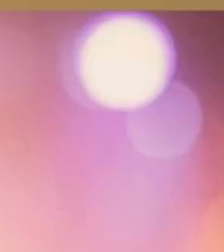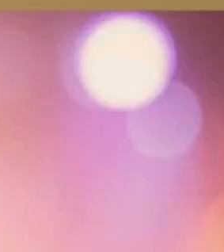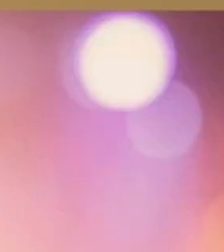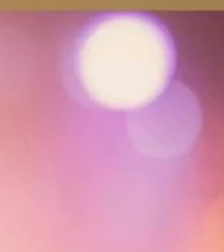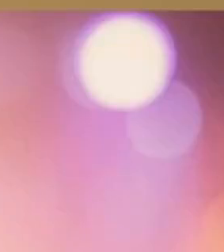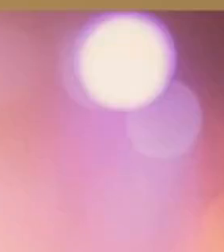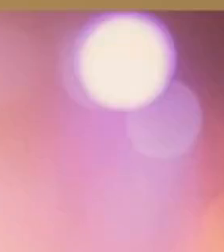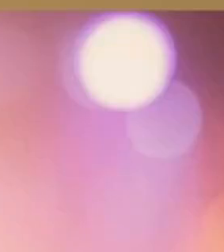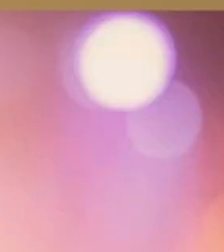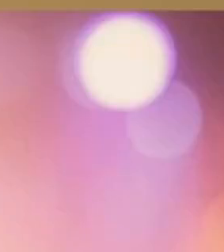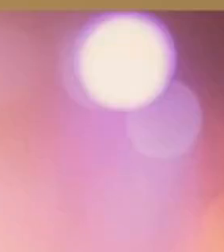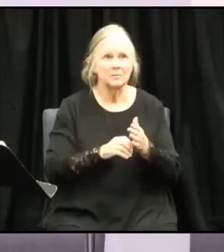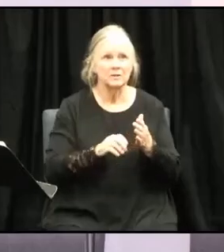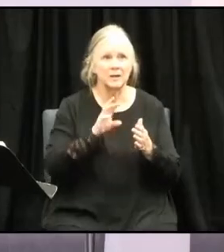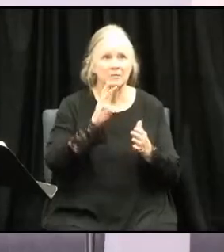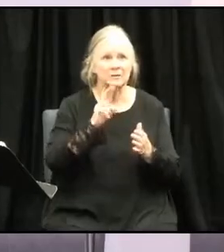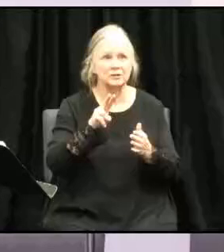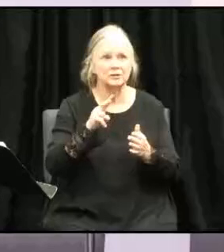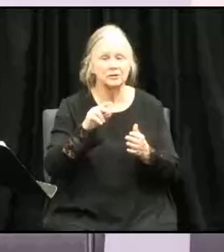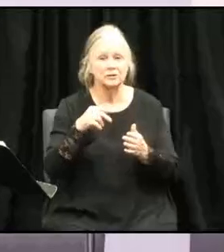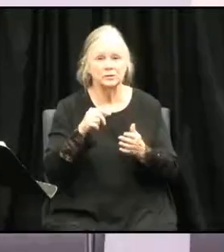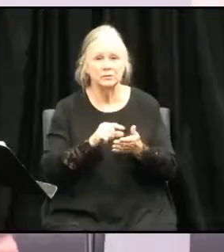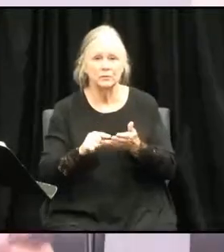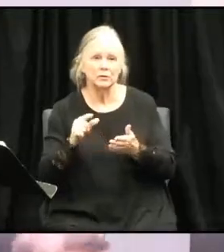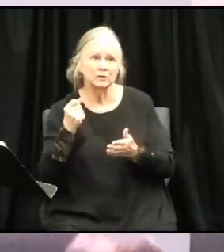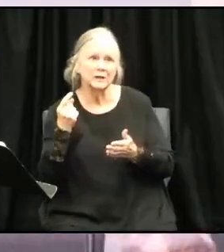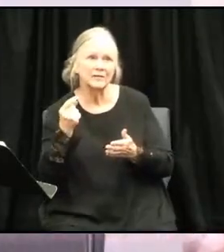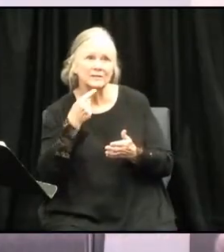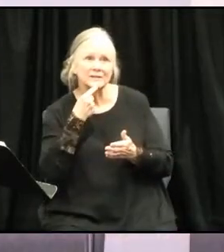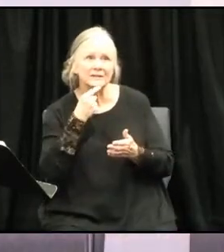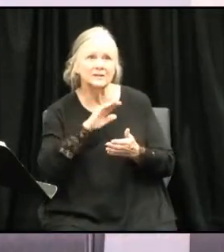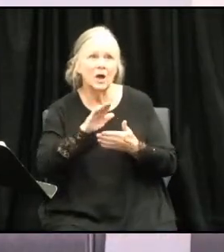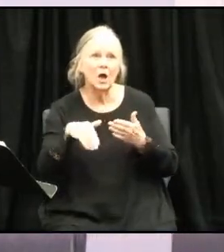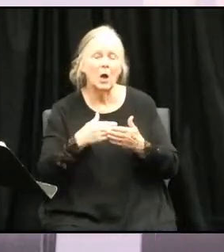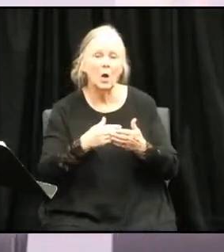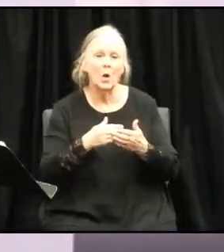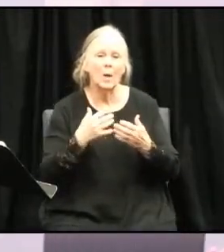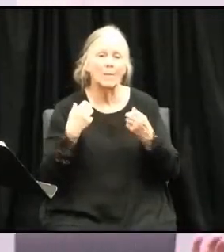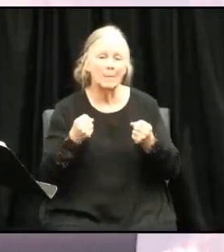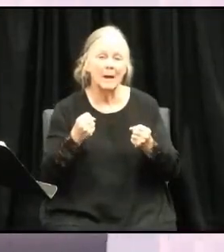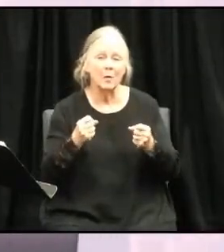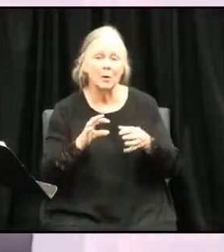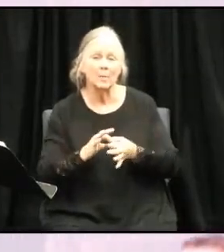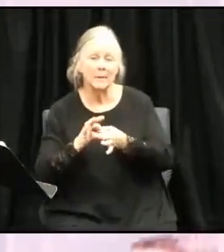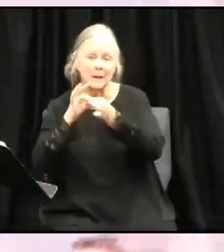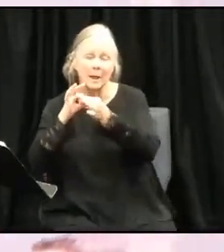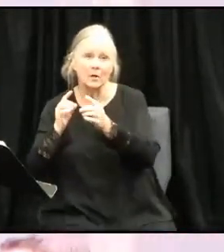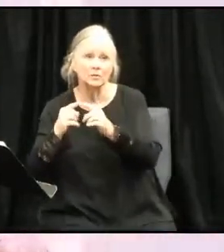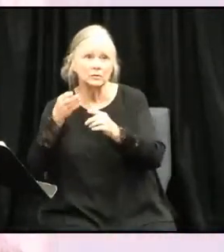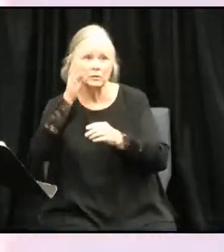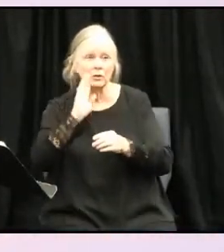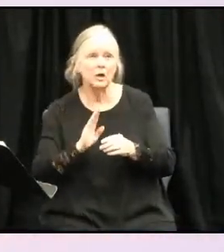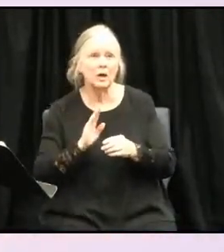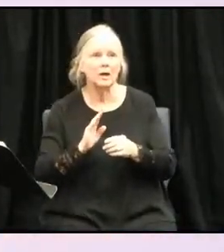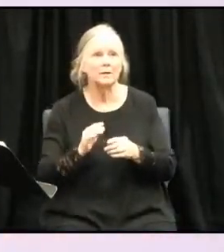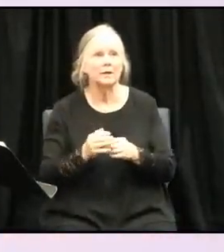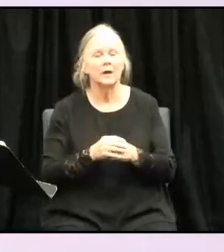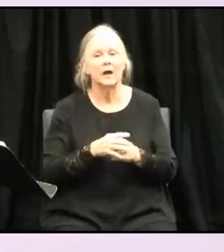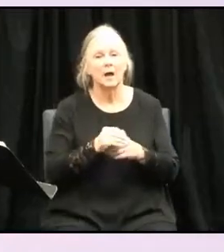God. The Word of God in Psalms also says, the great word chapter, the Word of the Lord has